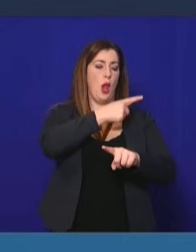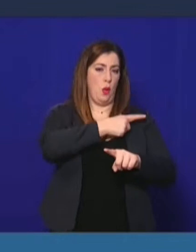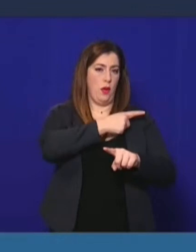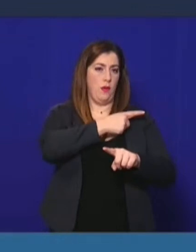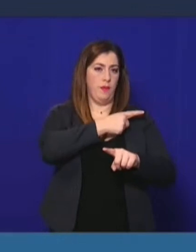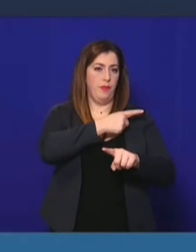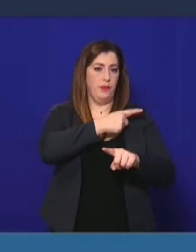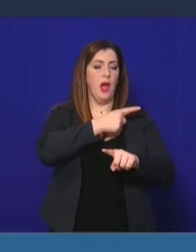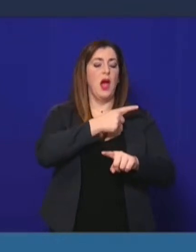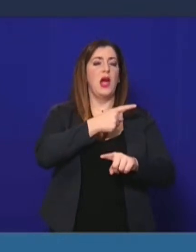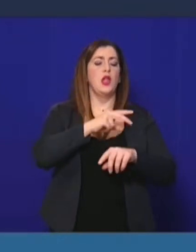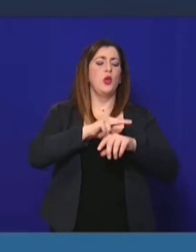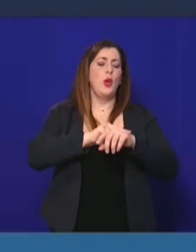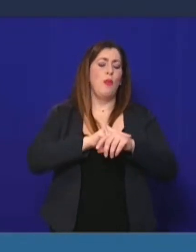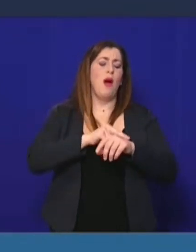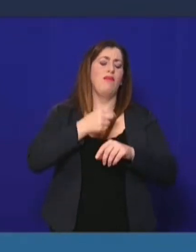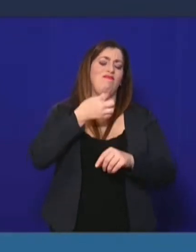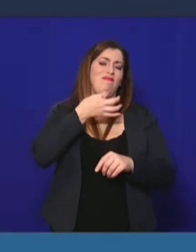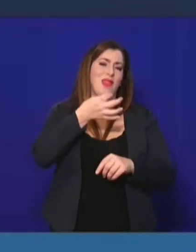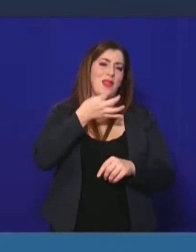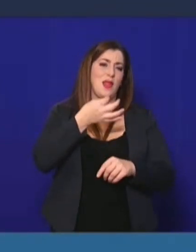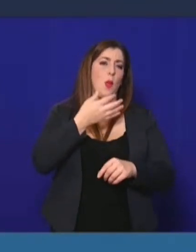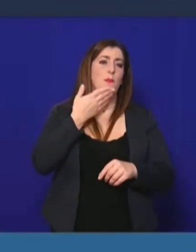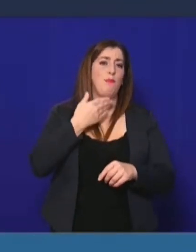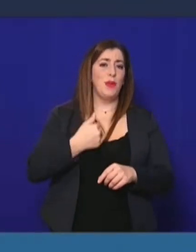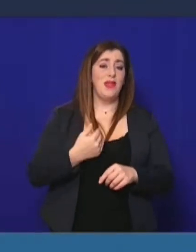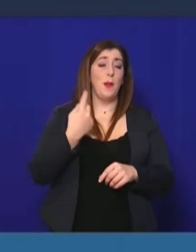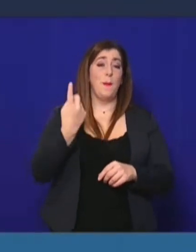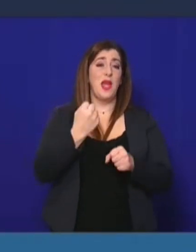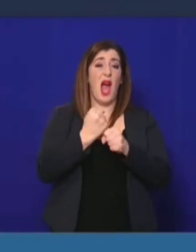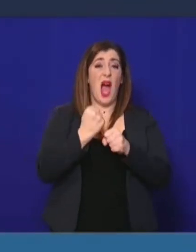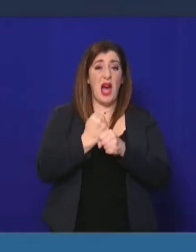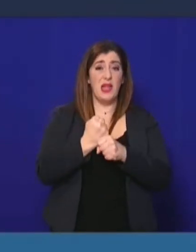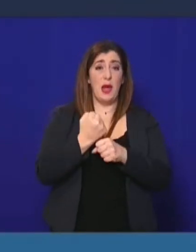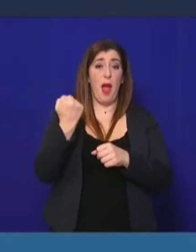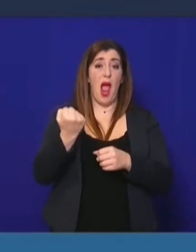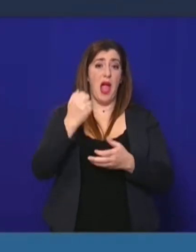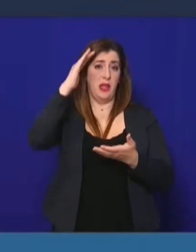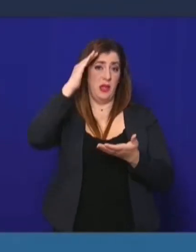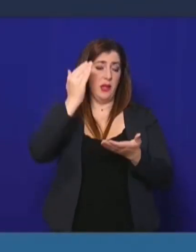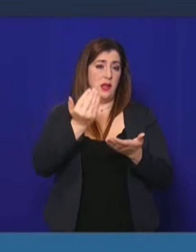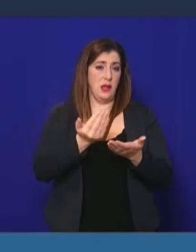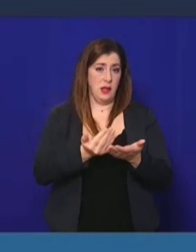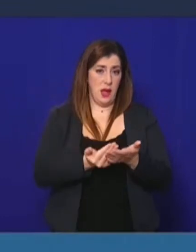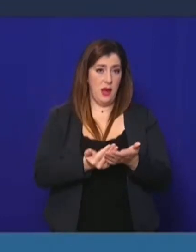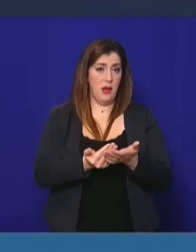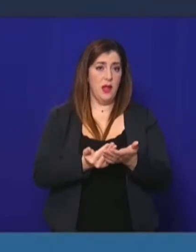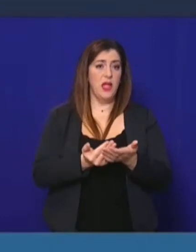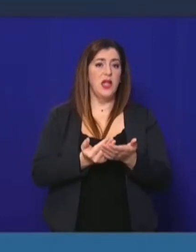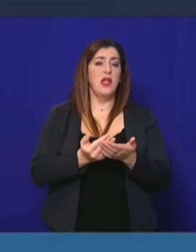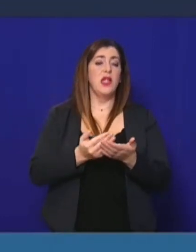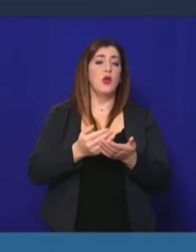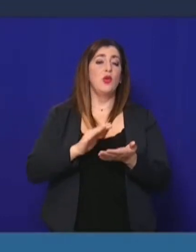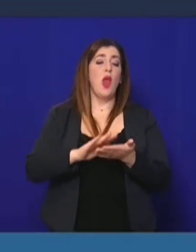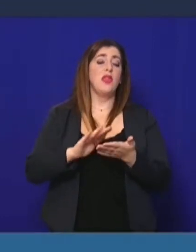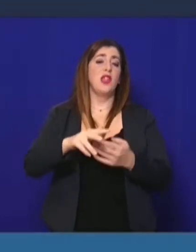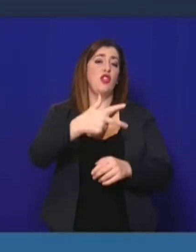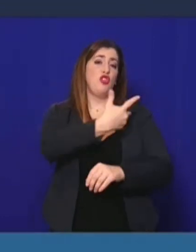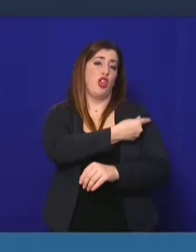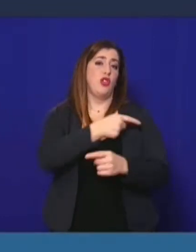żmien 5 ġimgħat. Huwa possibbli dan li jsir Malta u s'issa kemm il-healthcare worker ġiet imlaqma. Mistoqsija